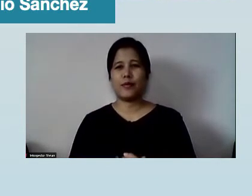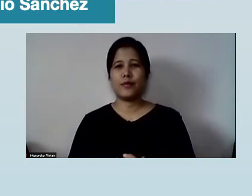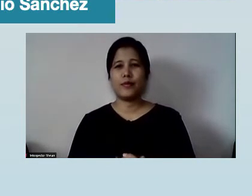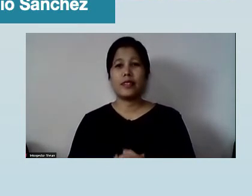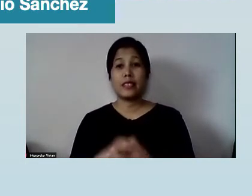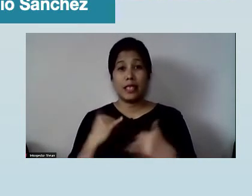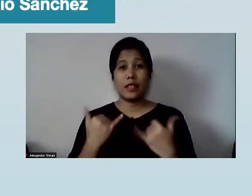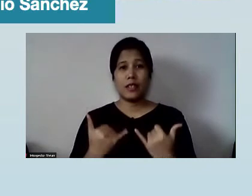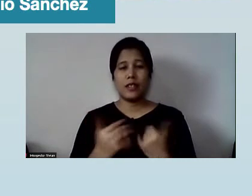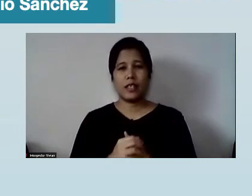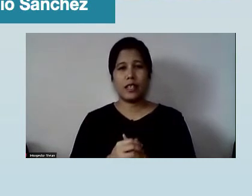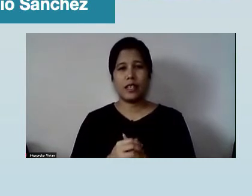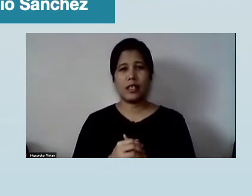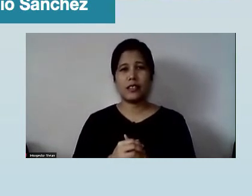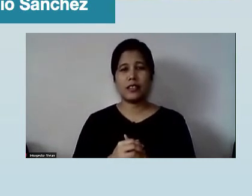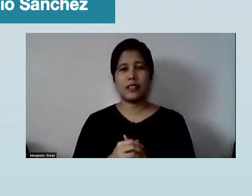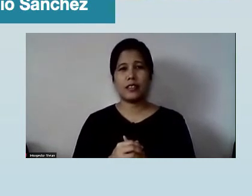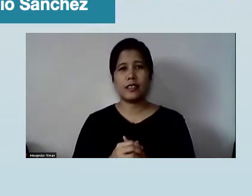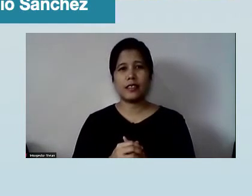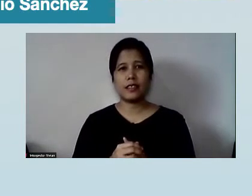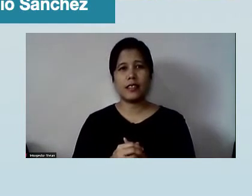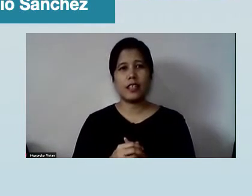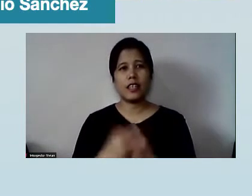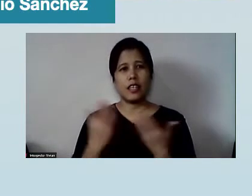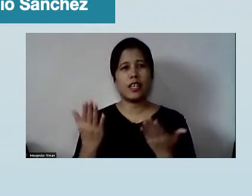Now, ito po yung binabanggit ko mga